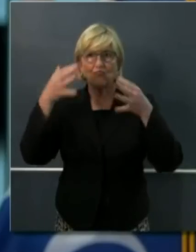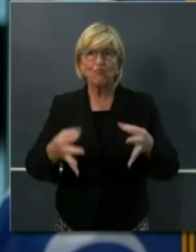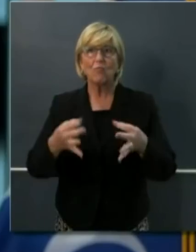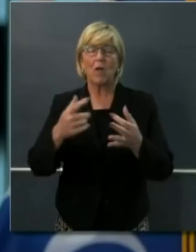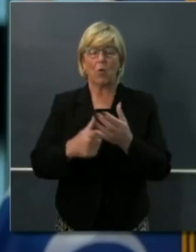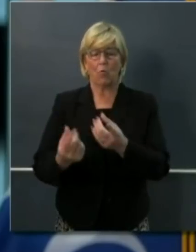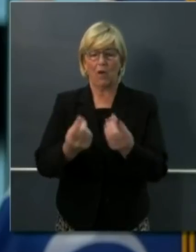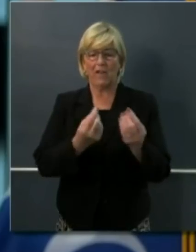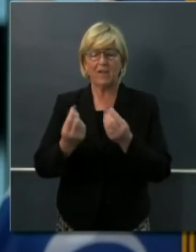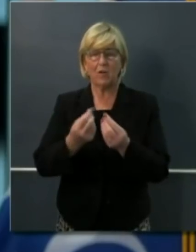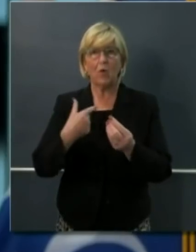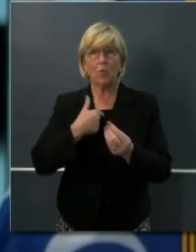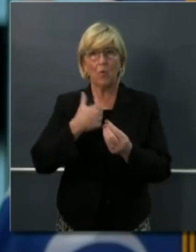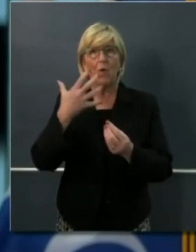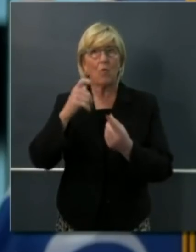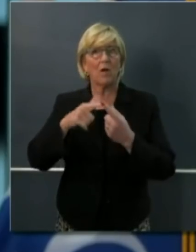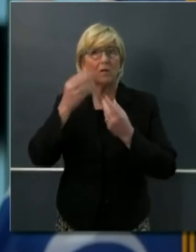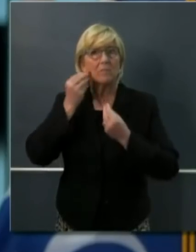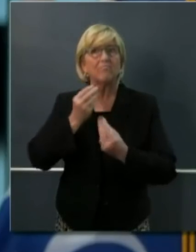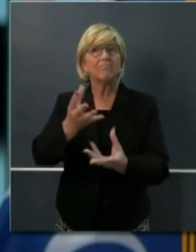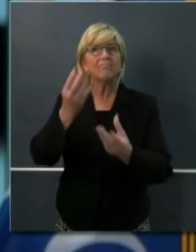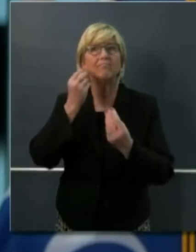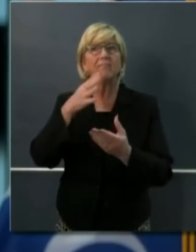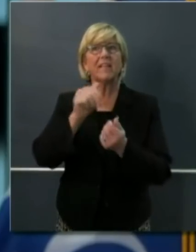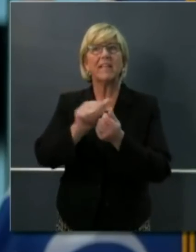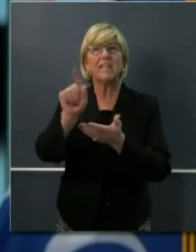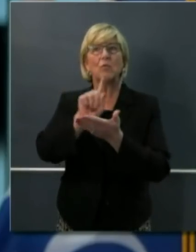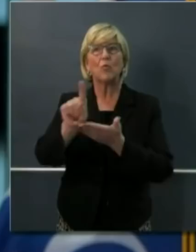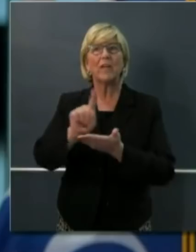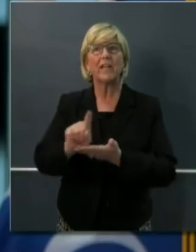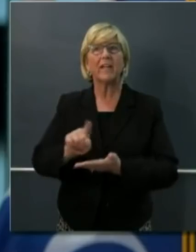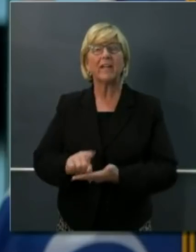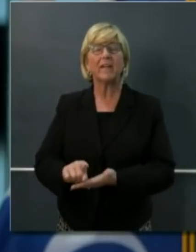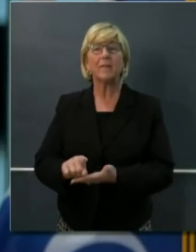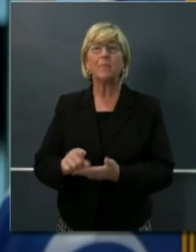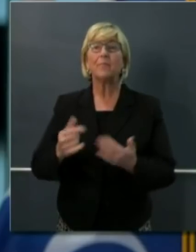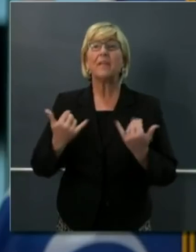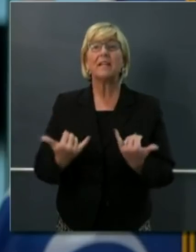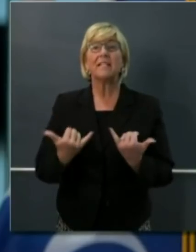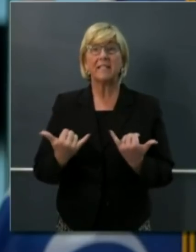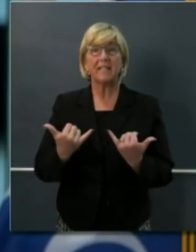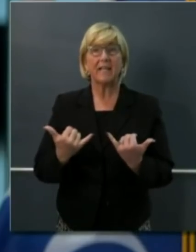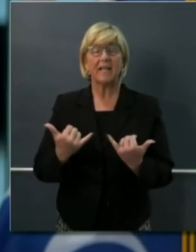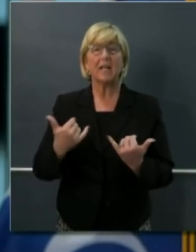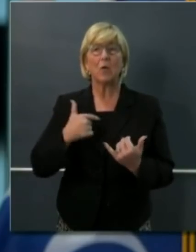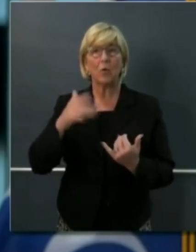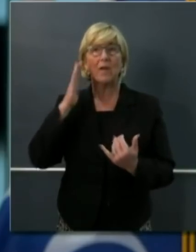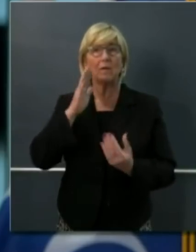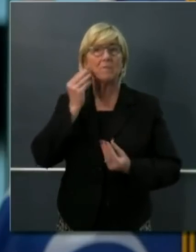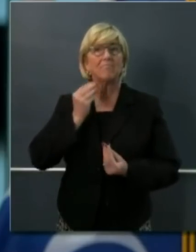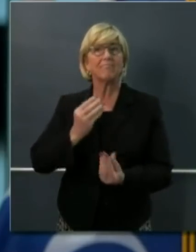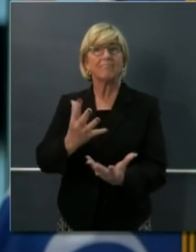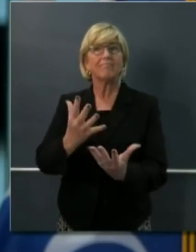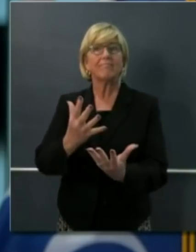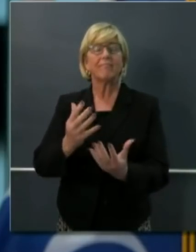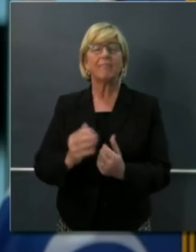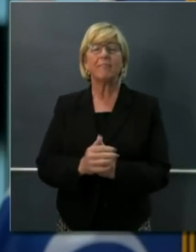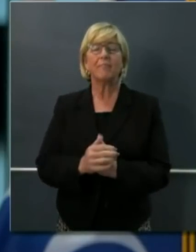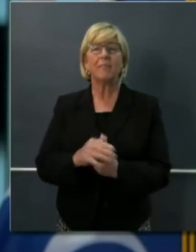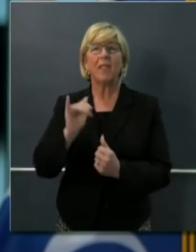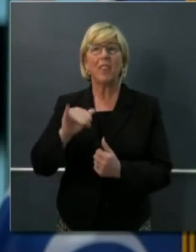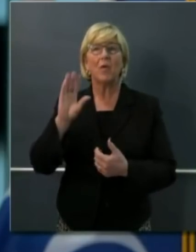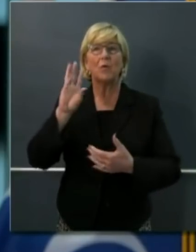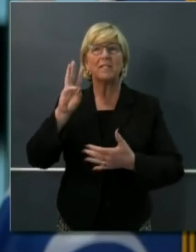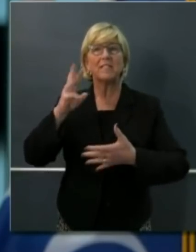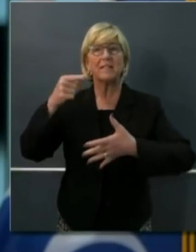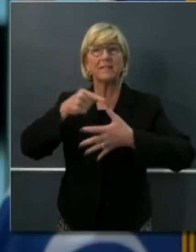we committed to update you on a weekly basis. Today, we will update you on those 6